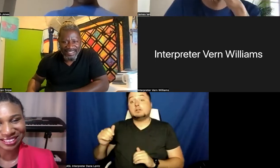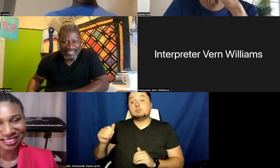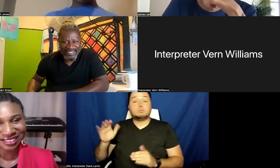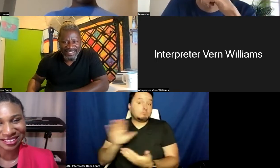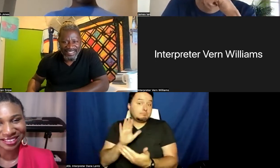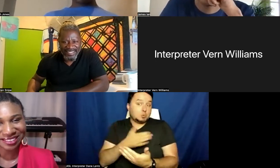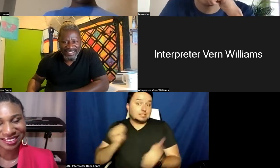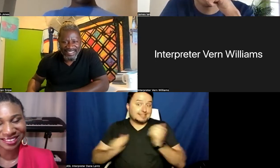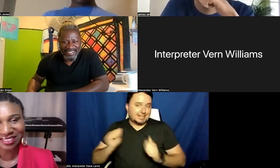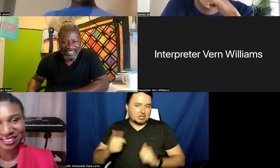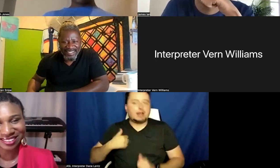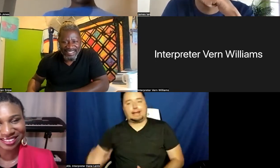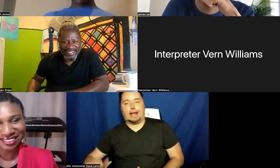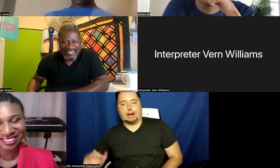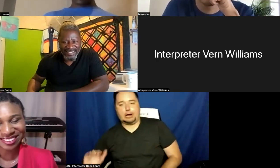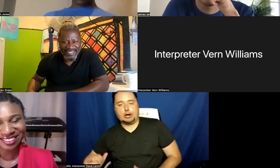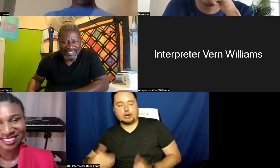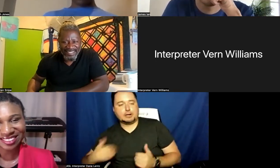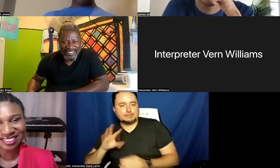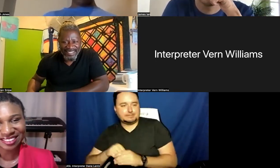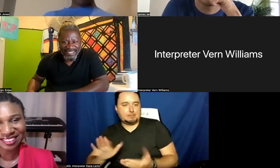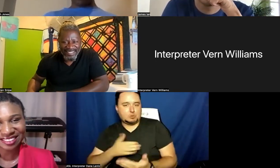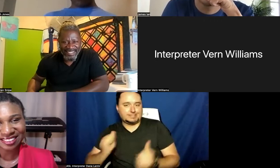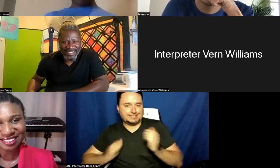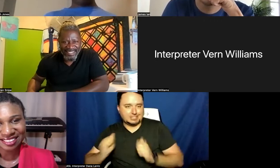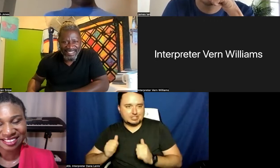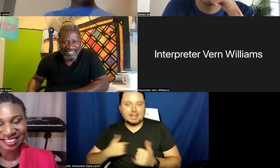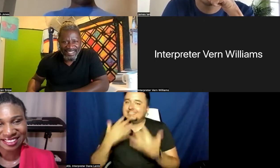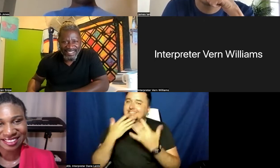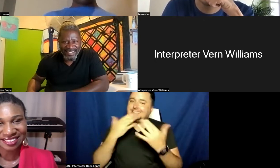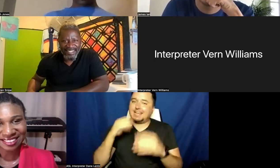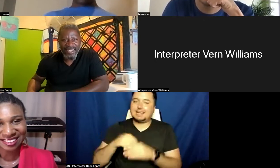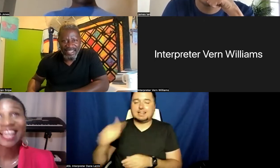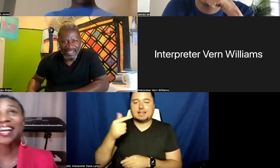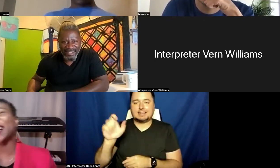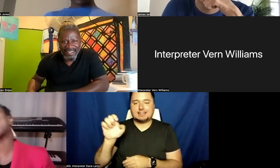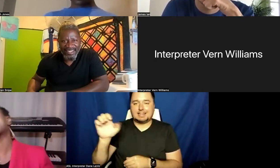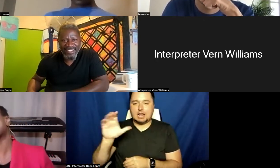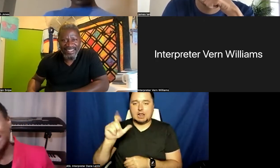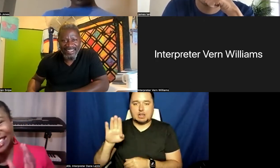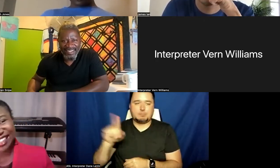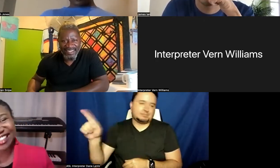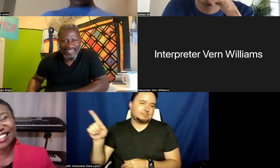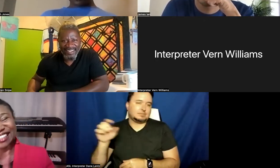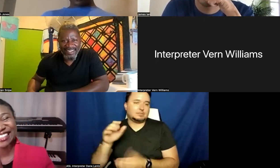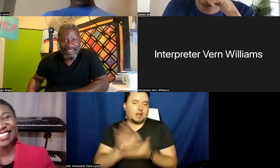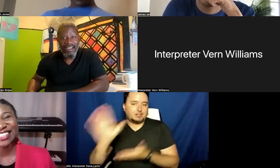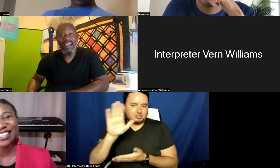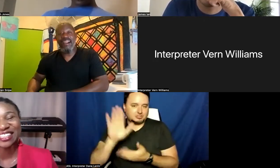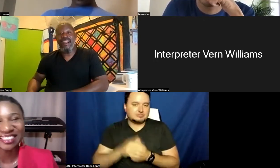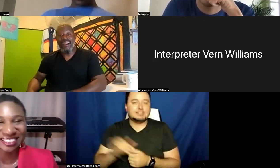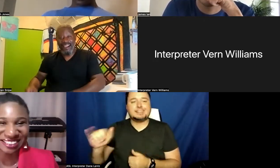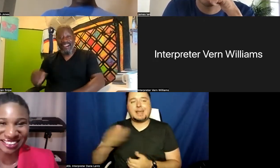I was much, much younger. And I sang in the Spelman College Glee Club. So that is the extent of my